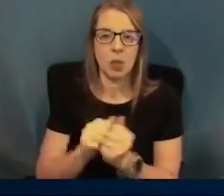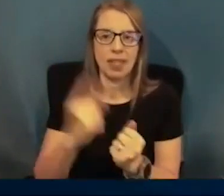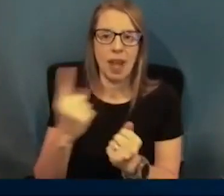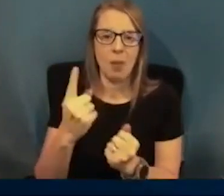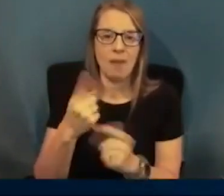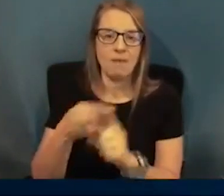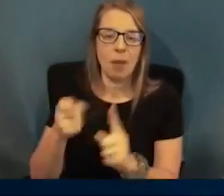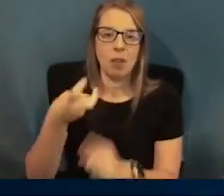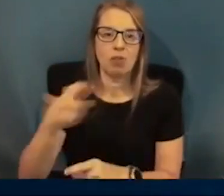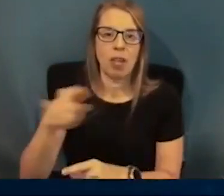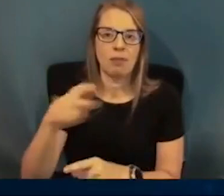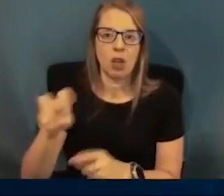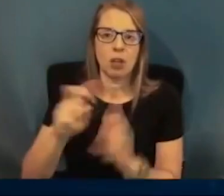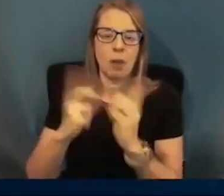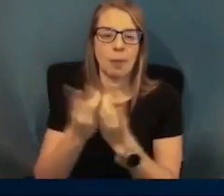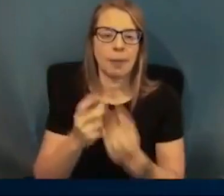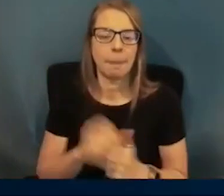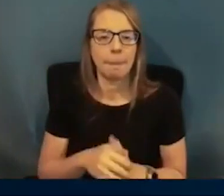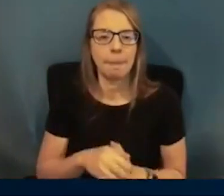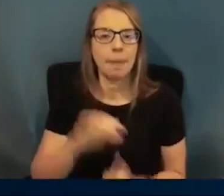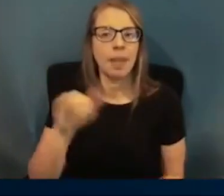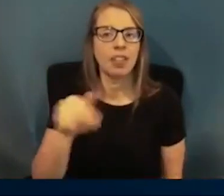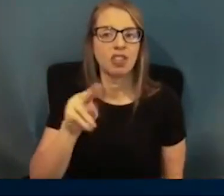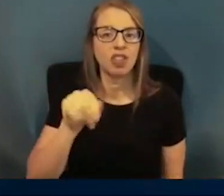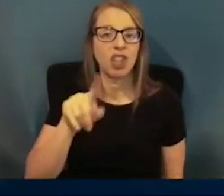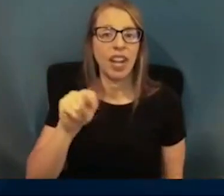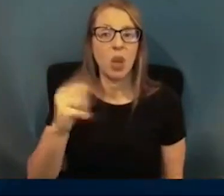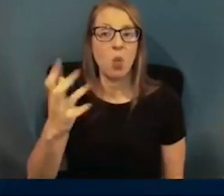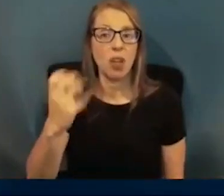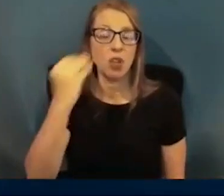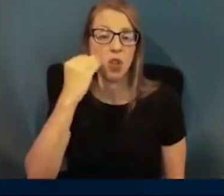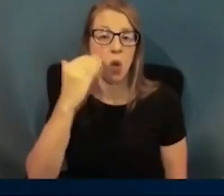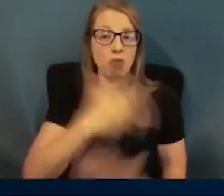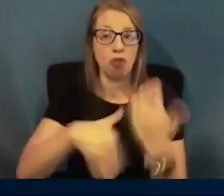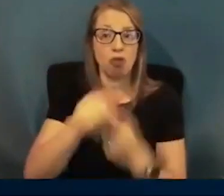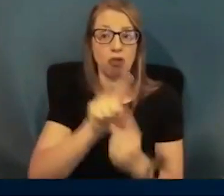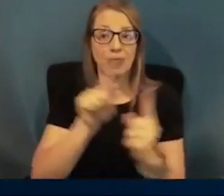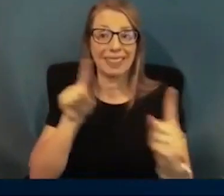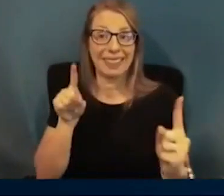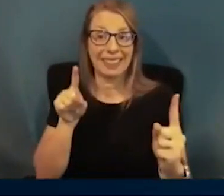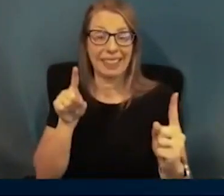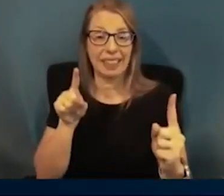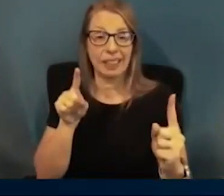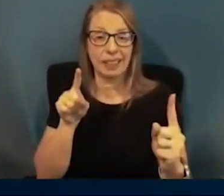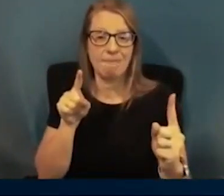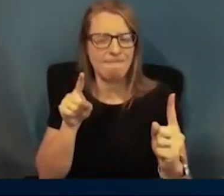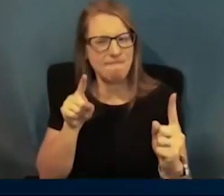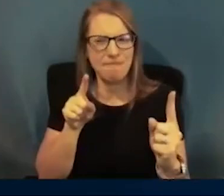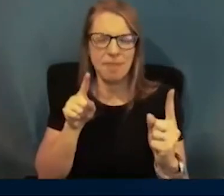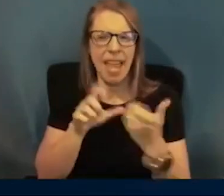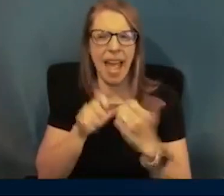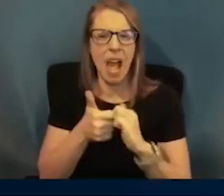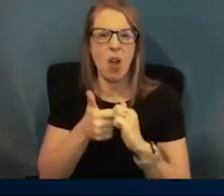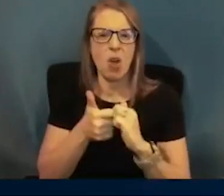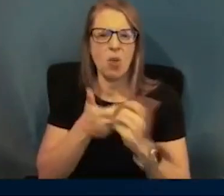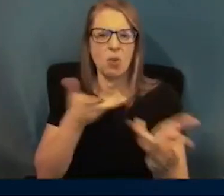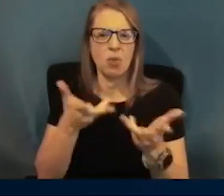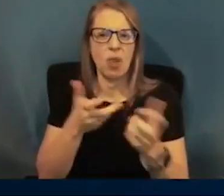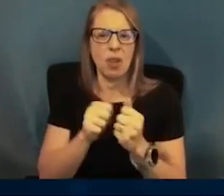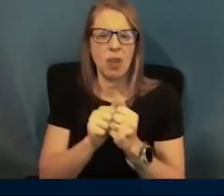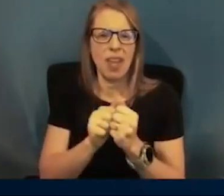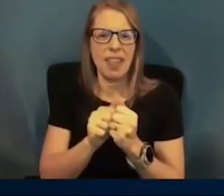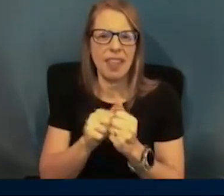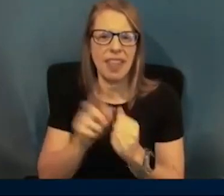that. Janet wants to know, how does social distancing play into this Delta variant? Still recommended 6 feet, or is farther